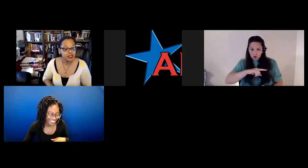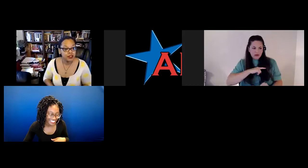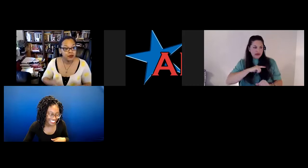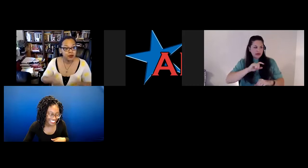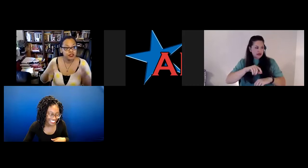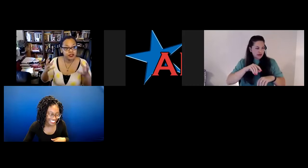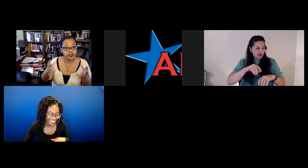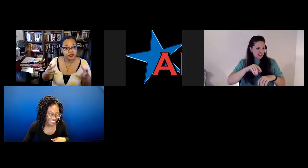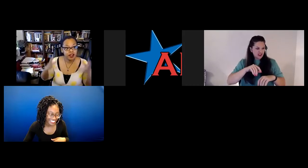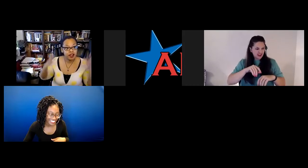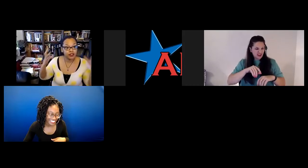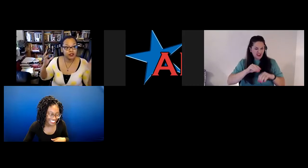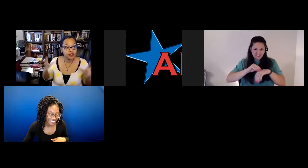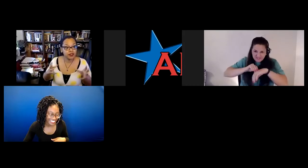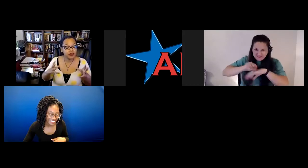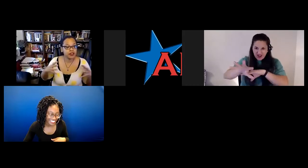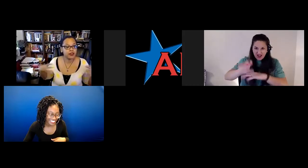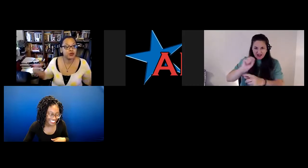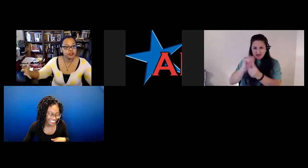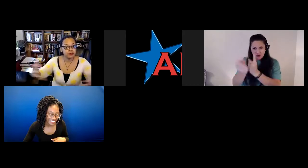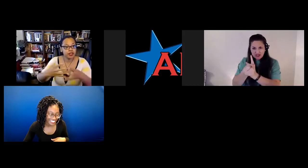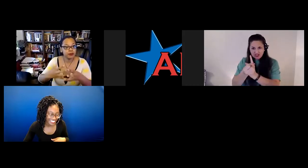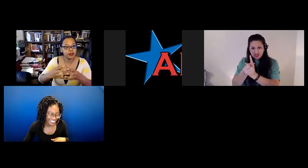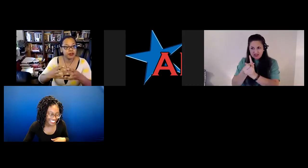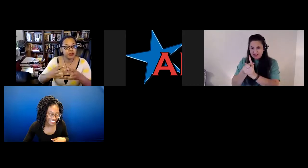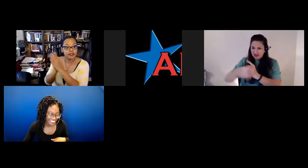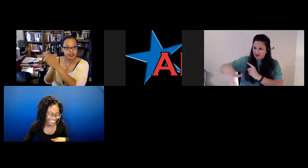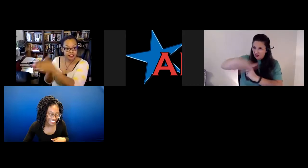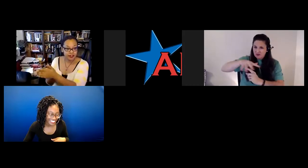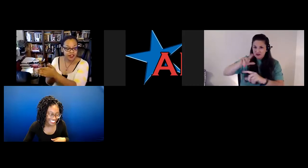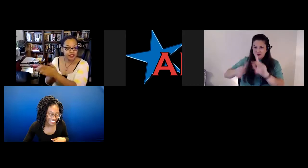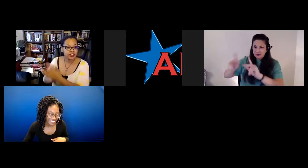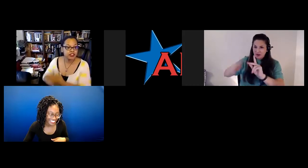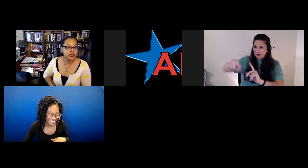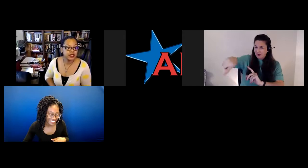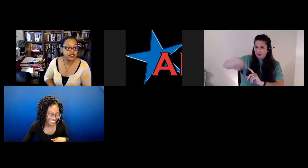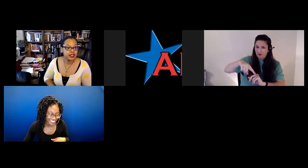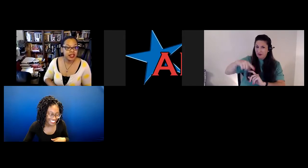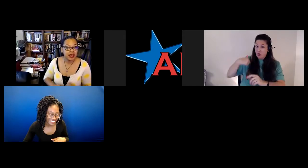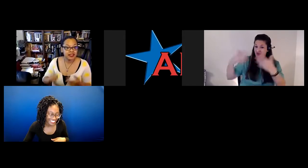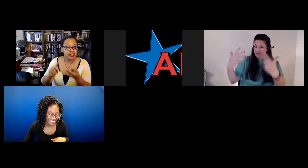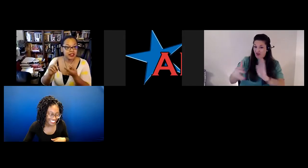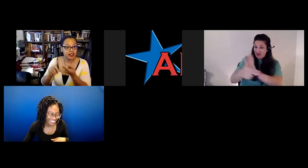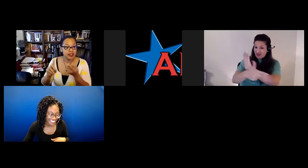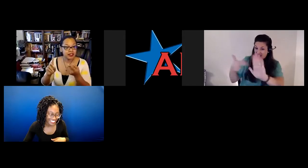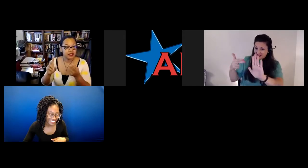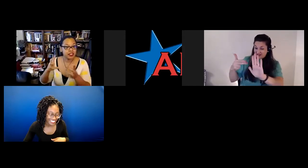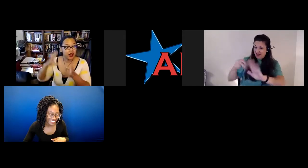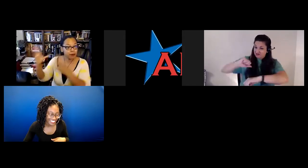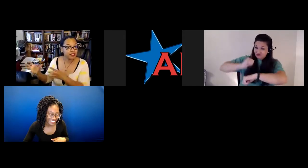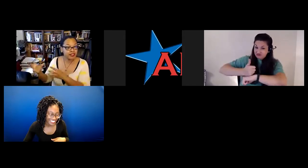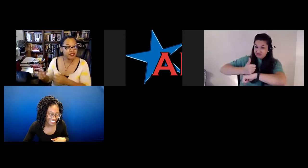situations for certain groups of people that we have classified and constructed as